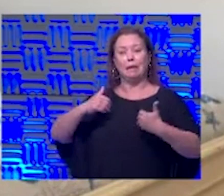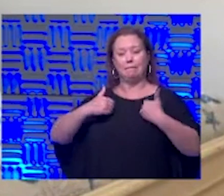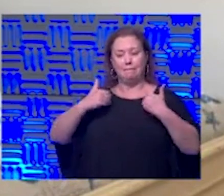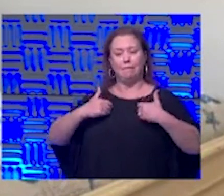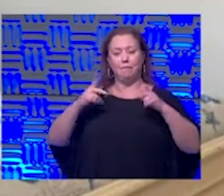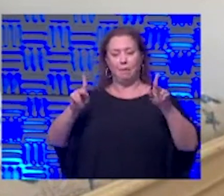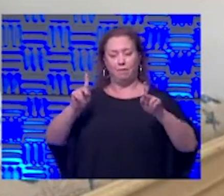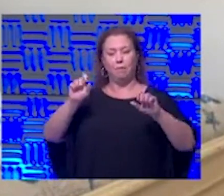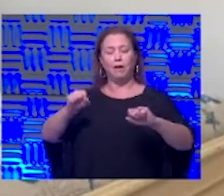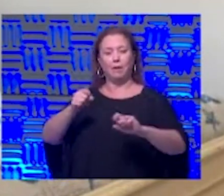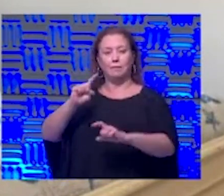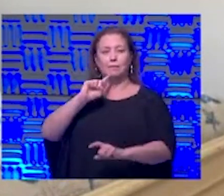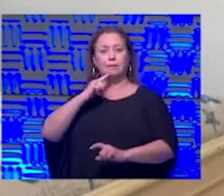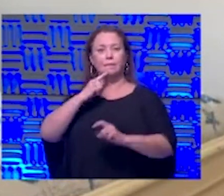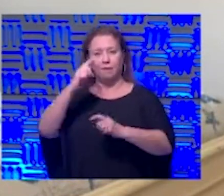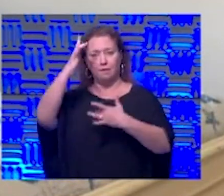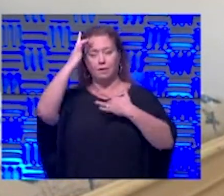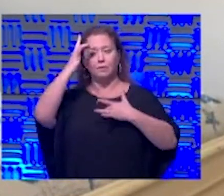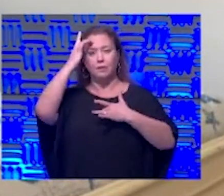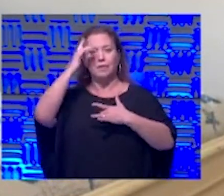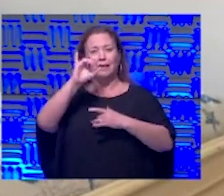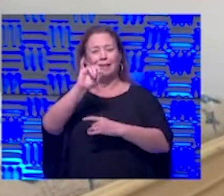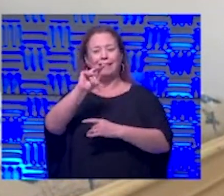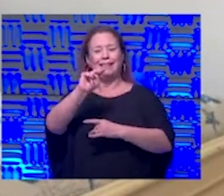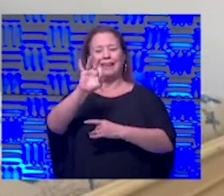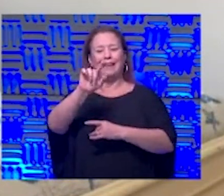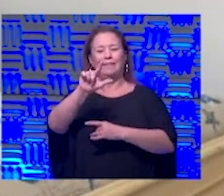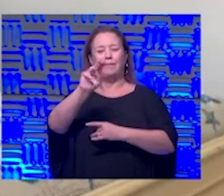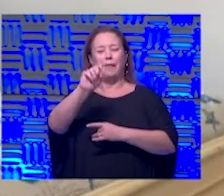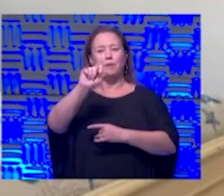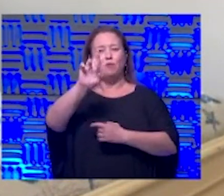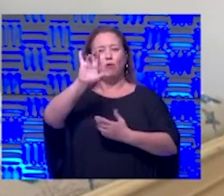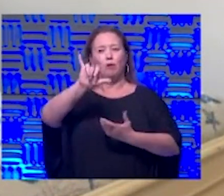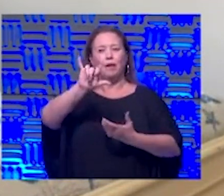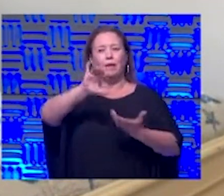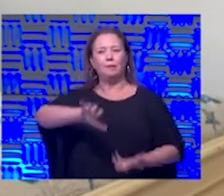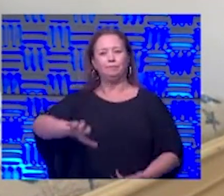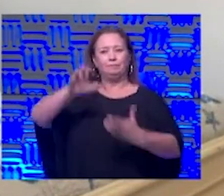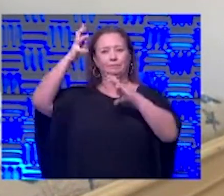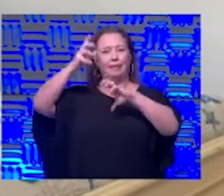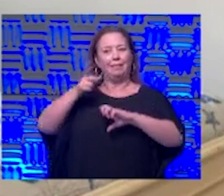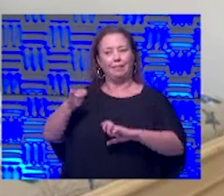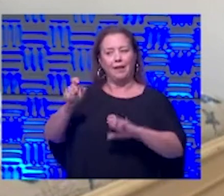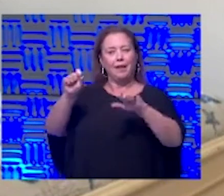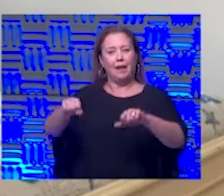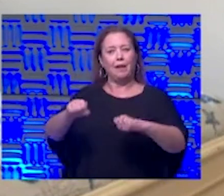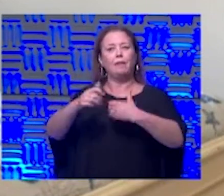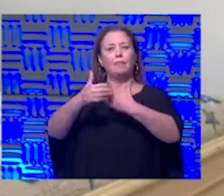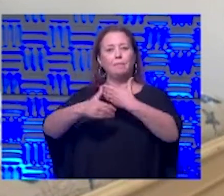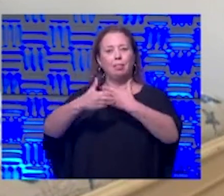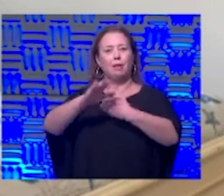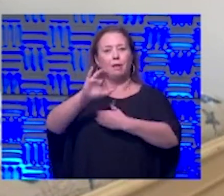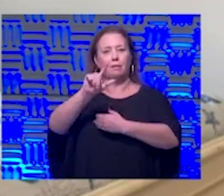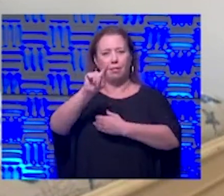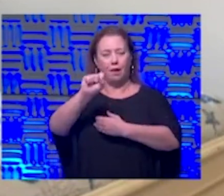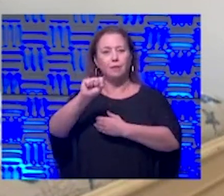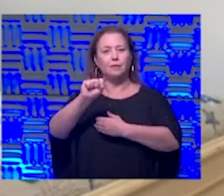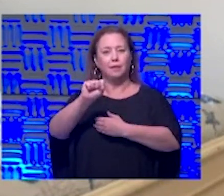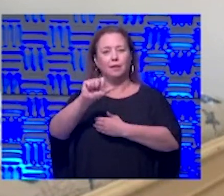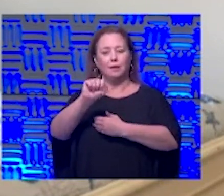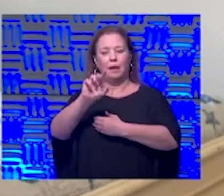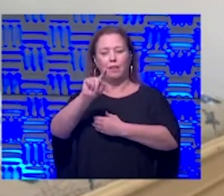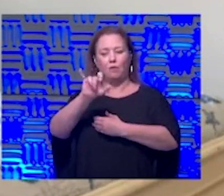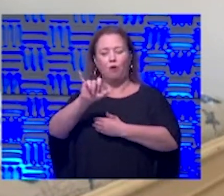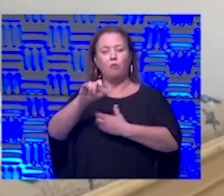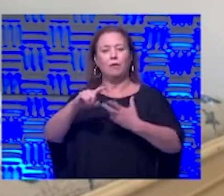illness. They can get the inflammatory dysregulation, the cytokine storm. They can get the blood clots in their arteries, in